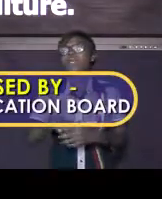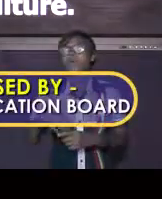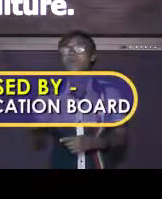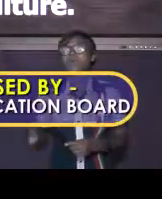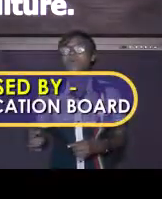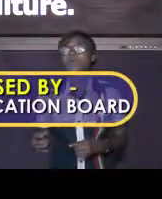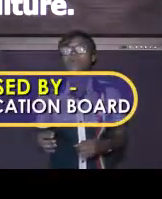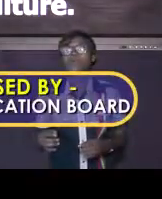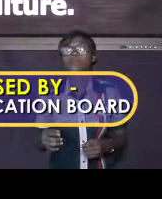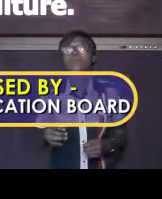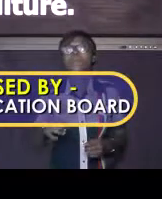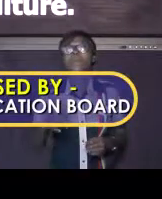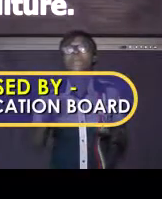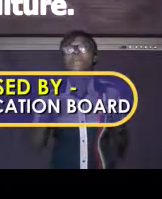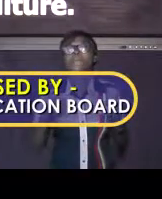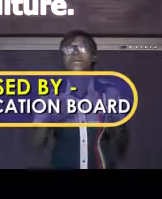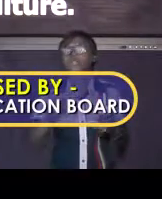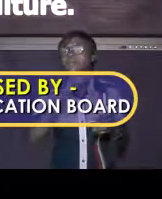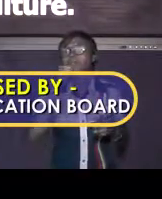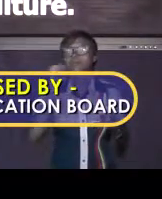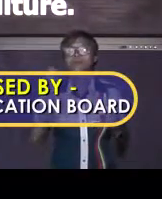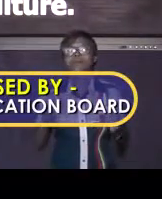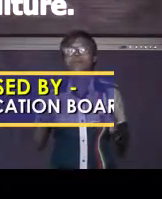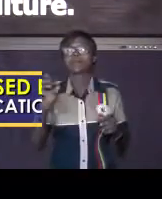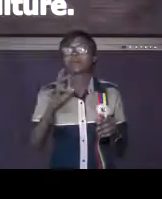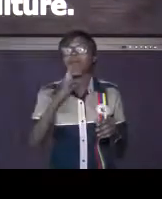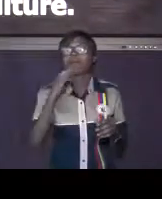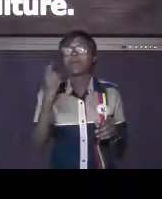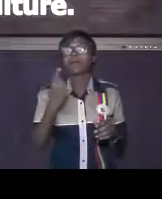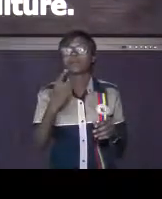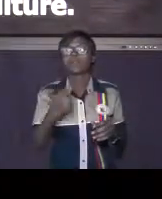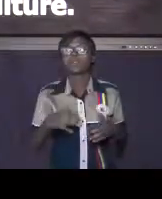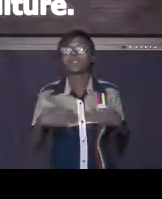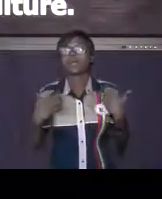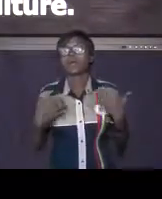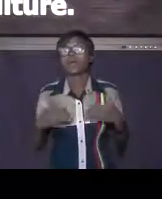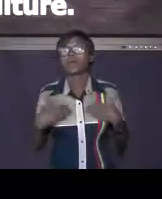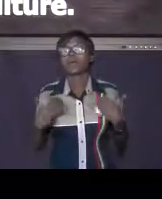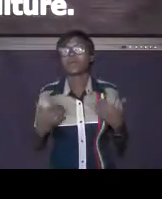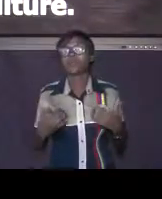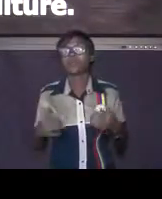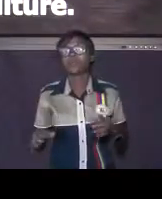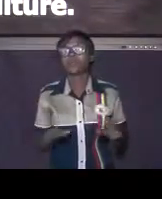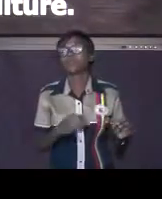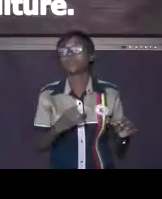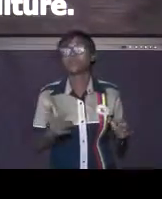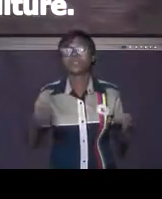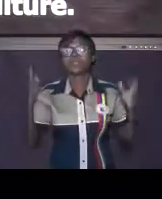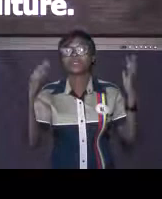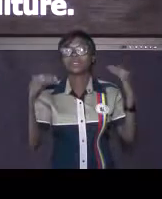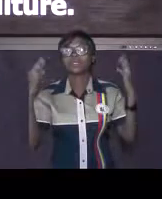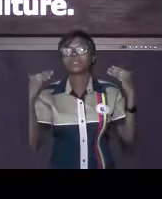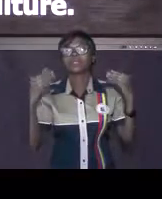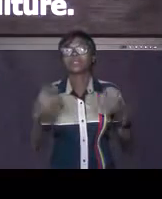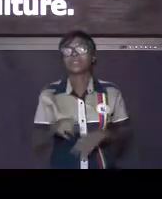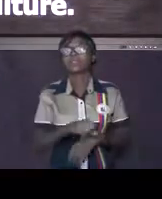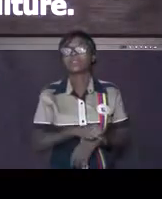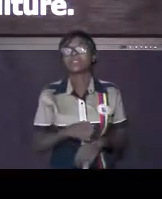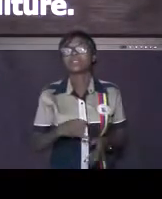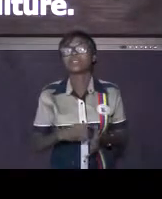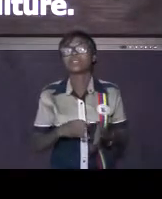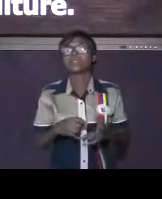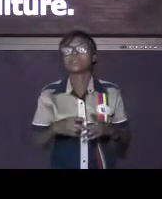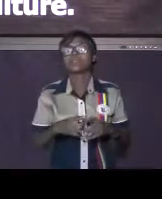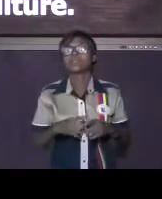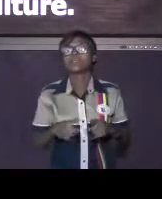why during the rainy season, most farmers are always happy because it will help them to water all